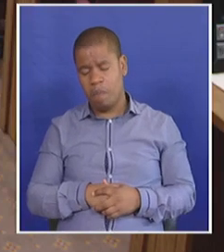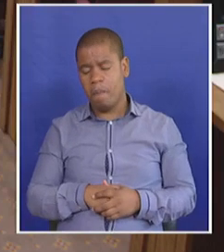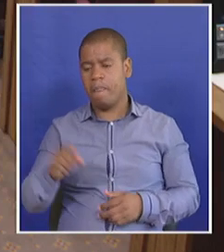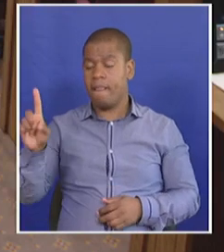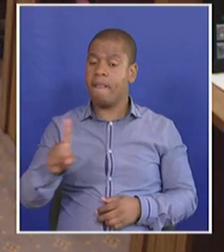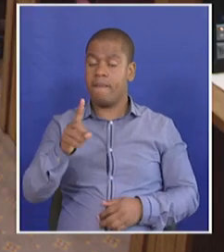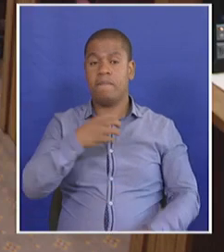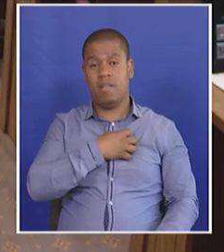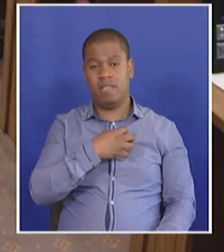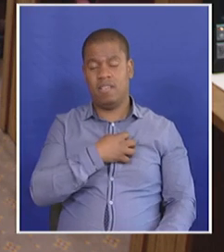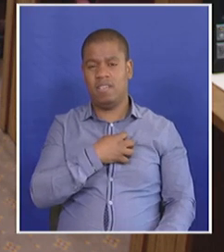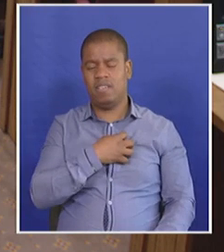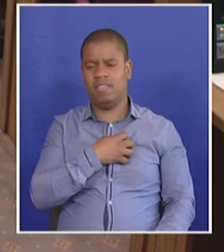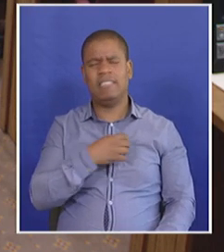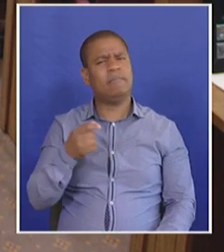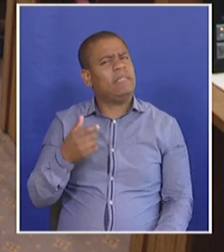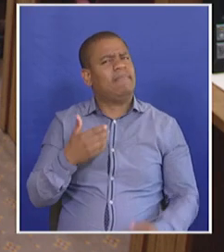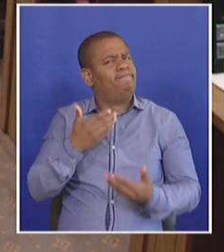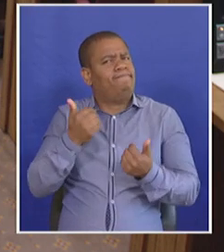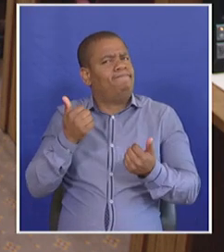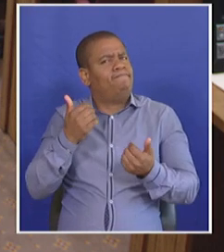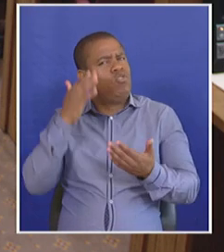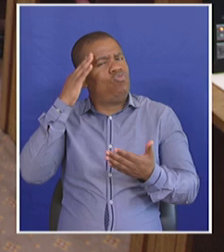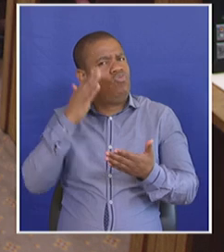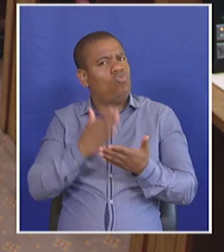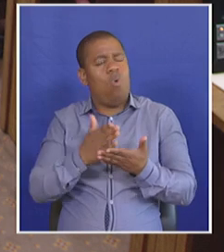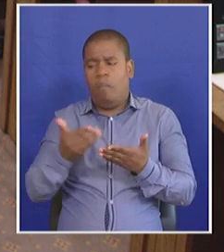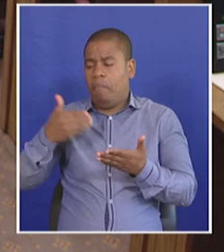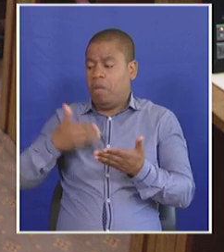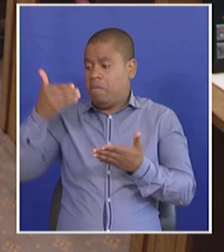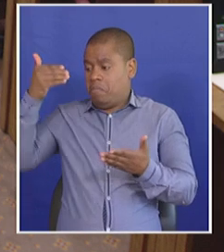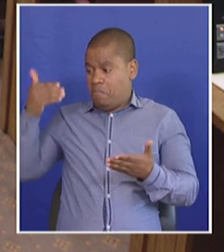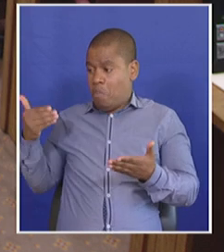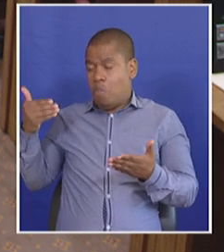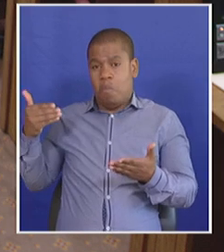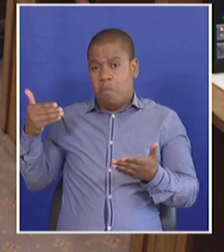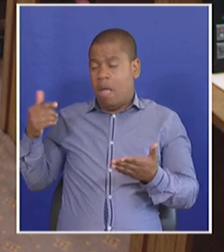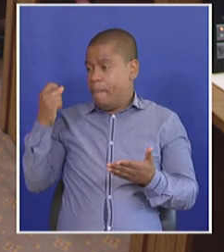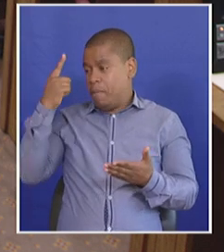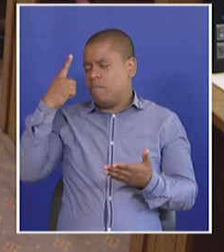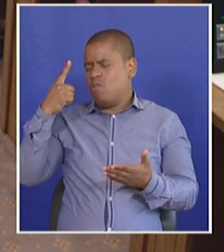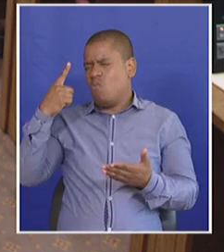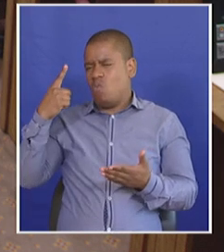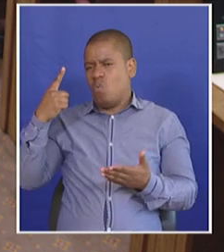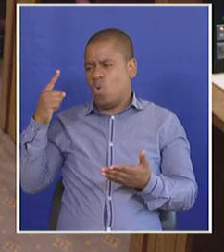Honourable Chair, I'm not too sure whether I understood the question, but nevertheless,